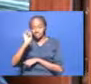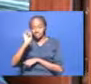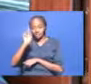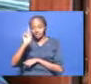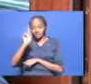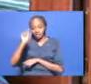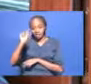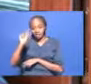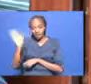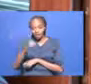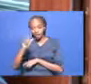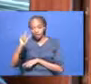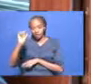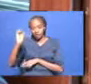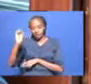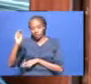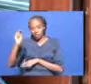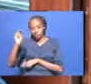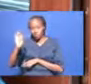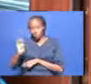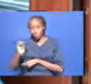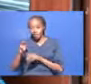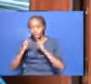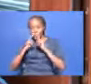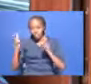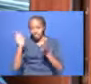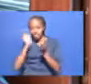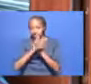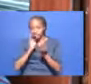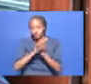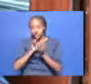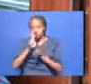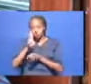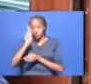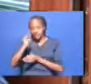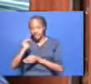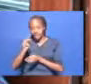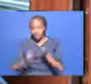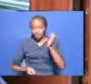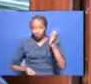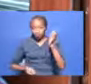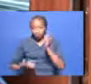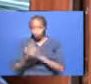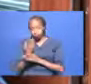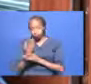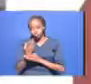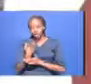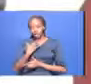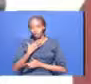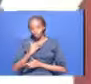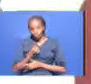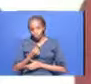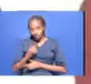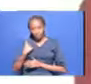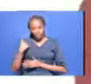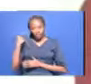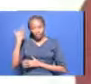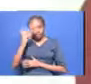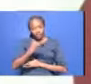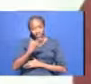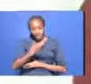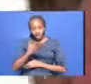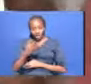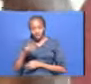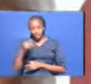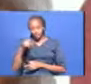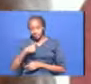then peacekeeping mission that the United Nations had established, and I landed there as the force commander.